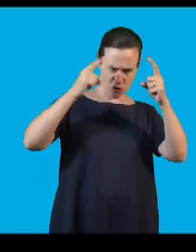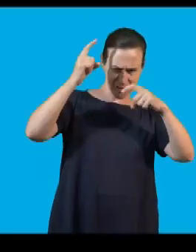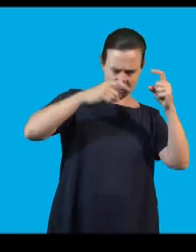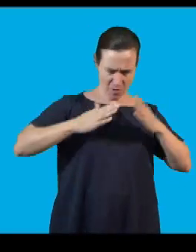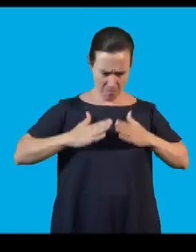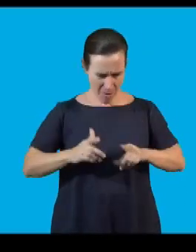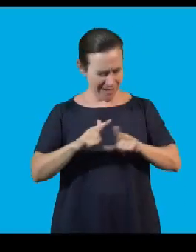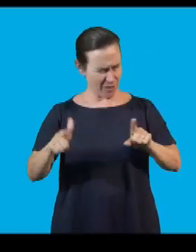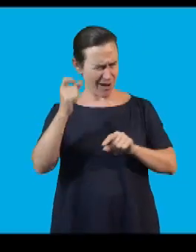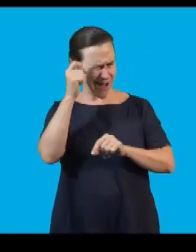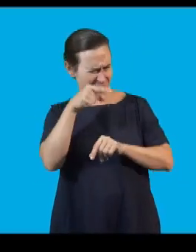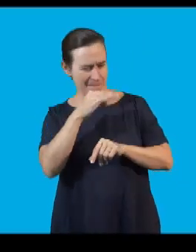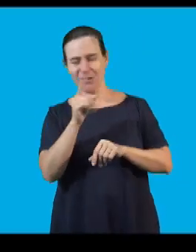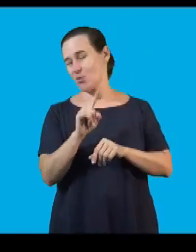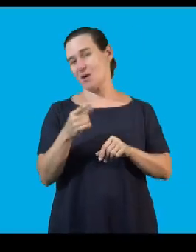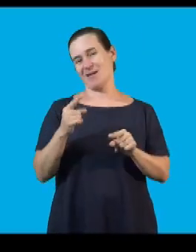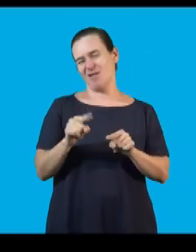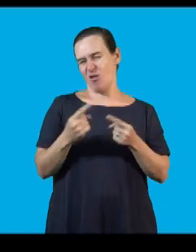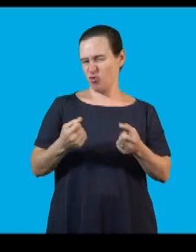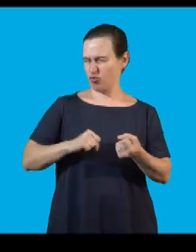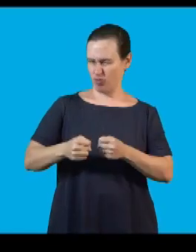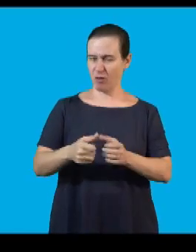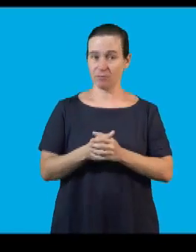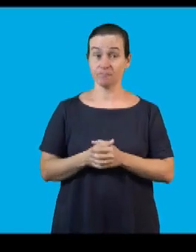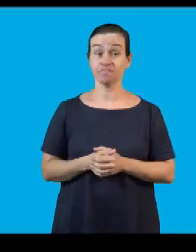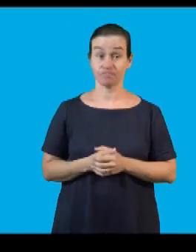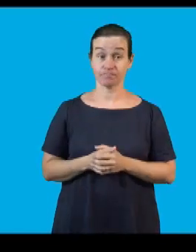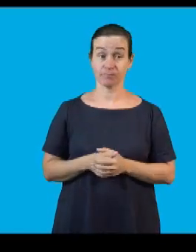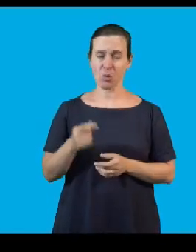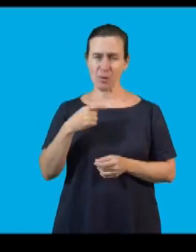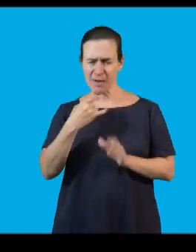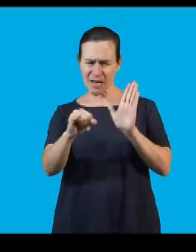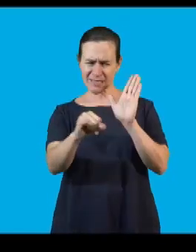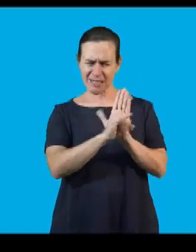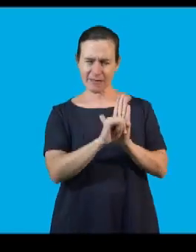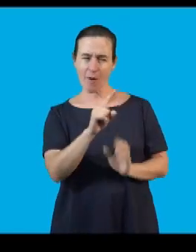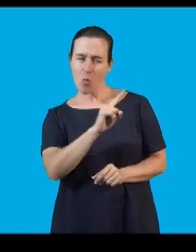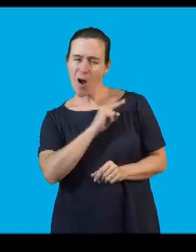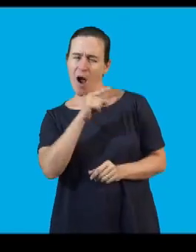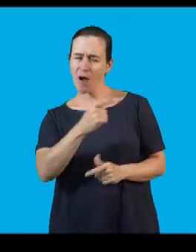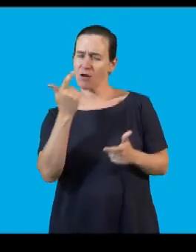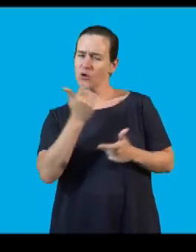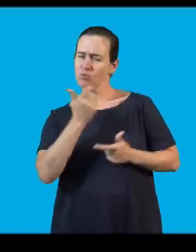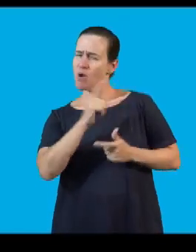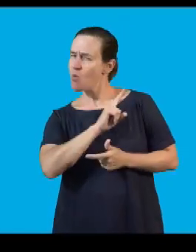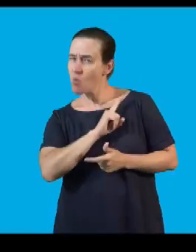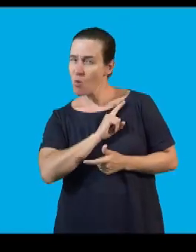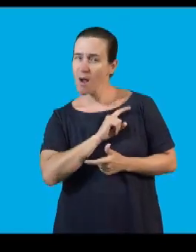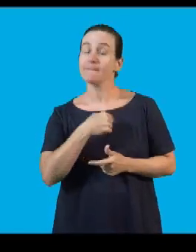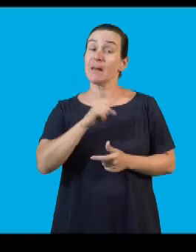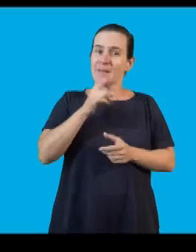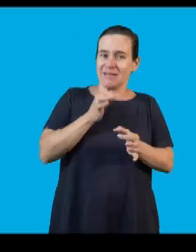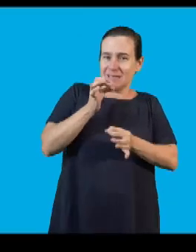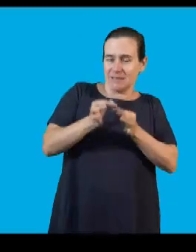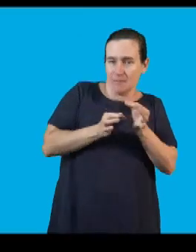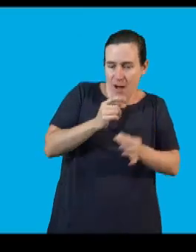facial expressions as well as the body gestures. And remember, when you identifying the humor in the cartoon, you must be able